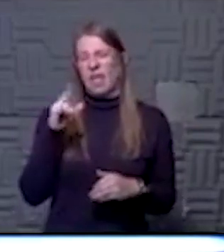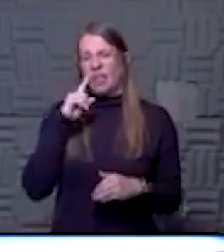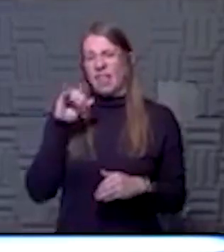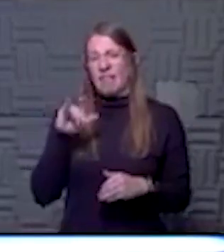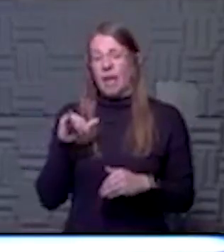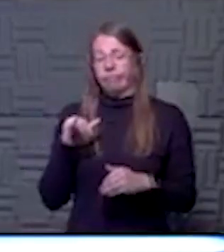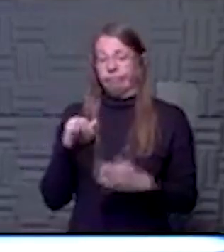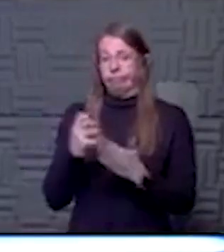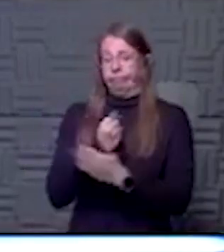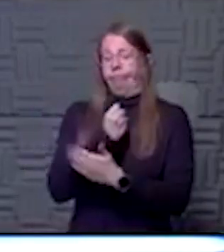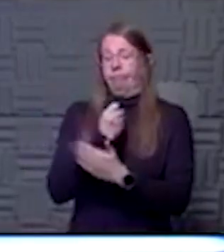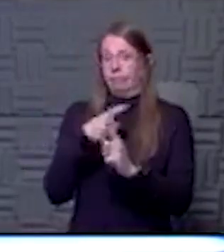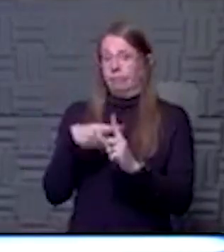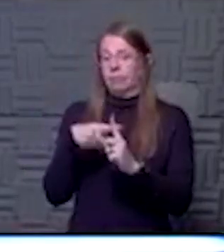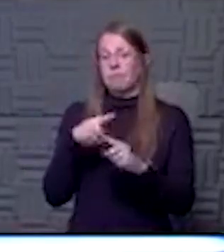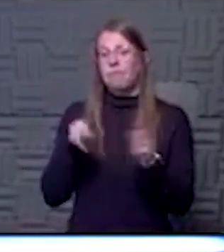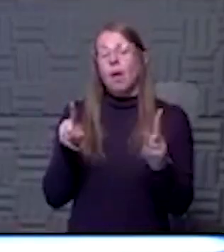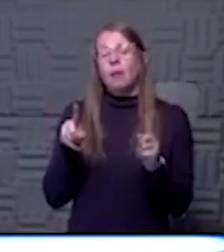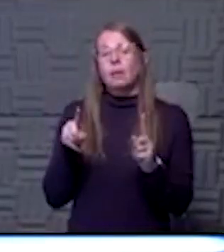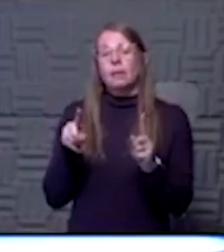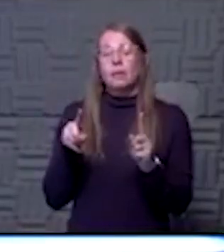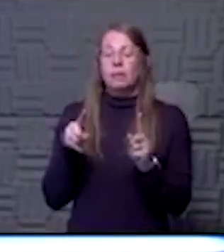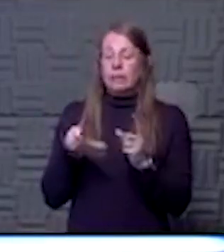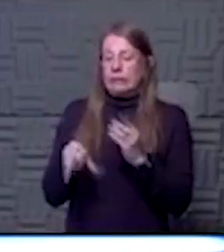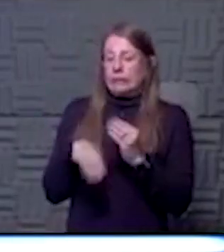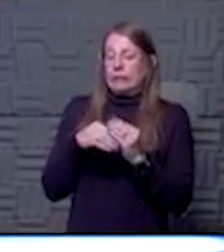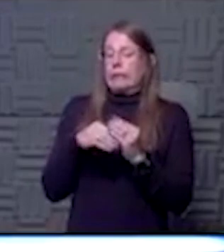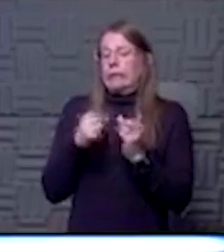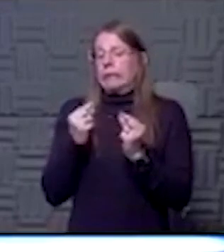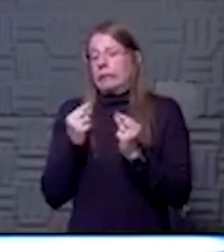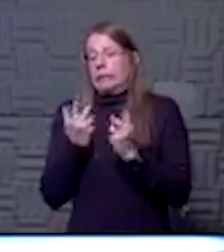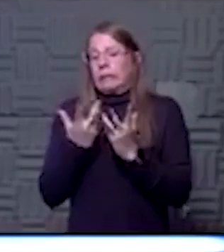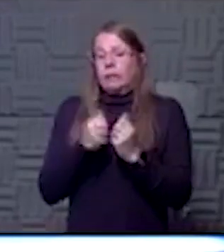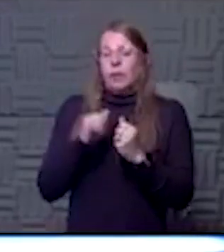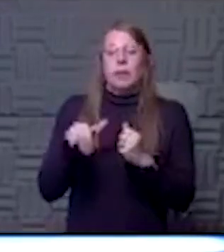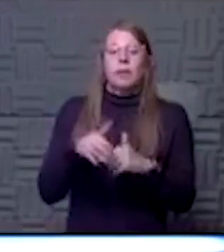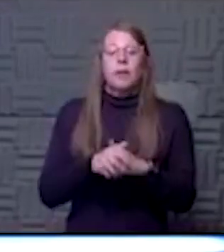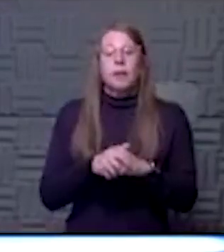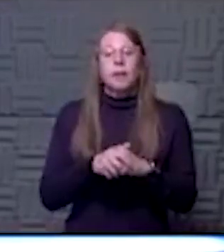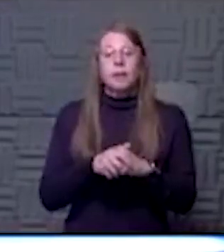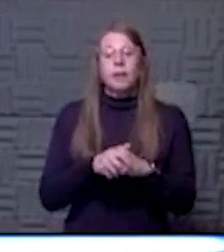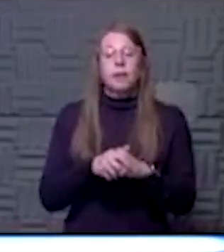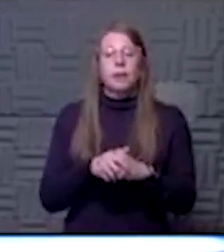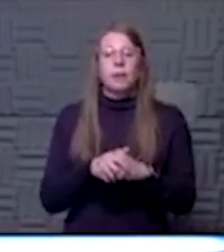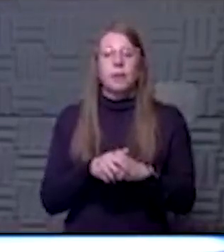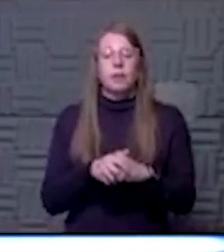advantage. Now, the one caveat to this is that